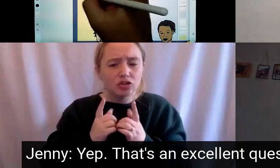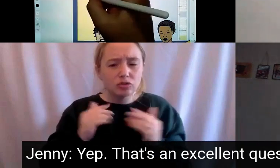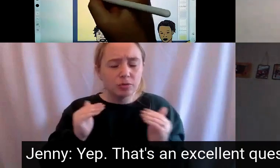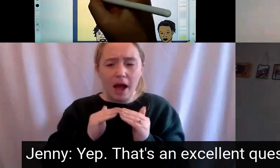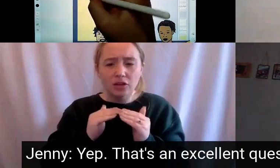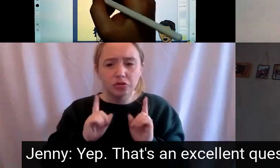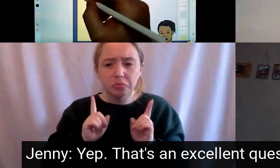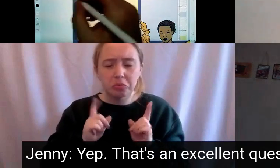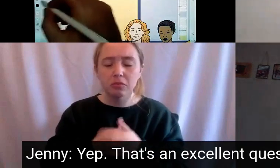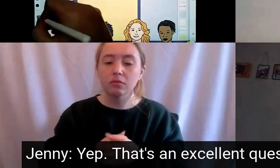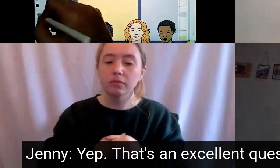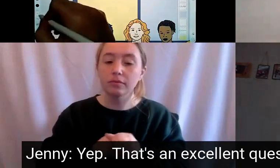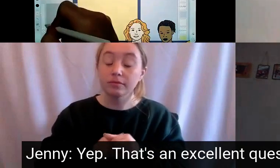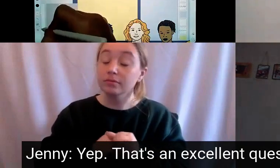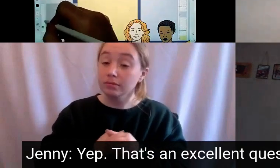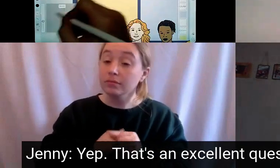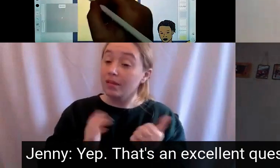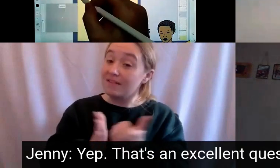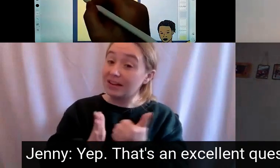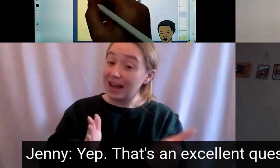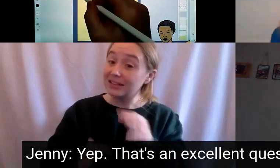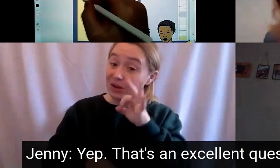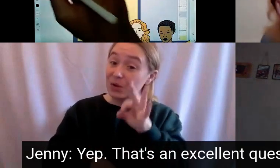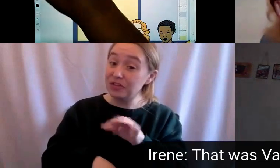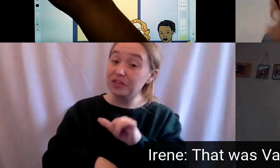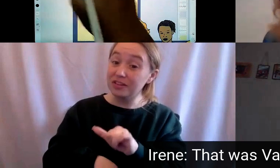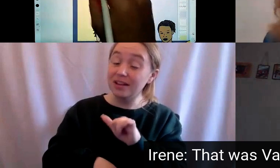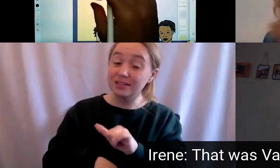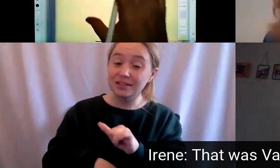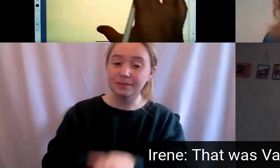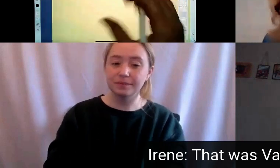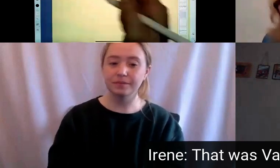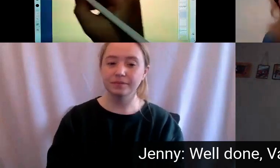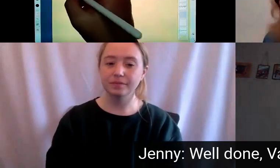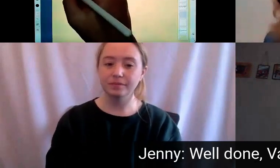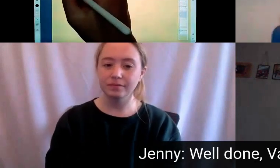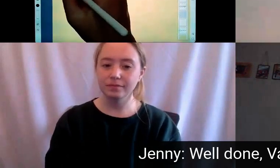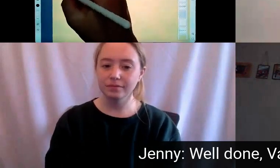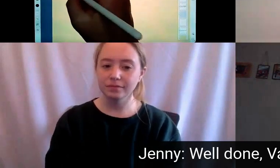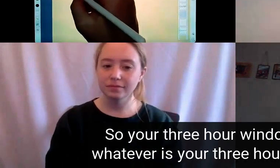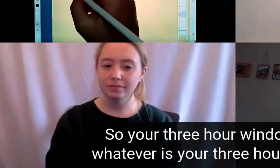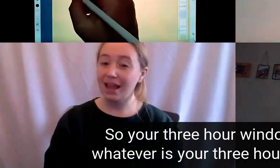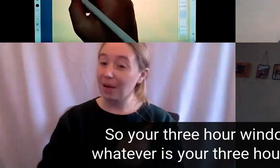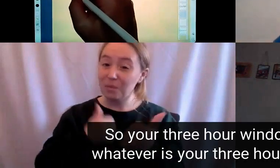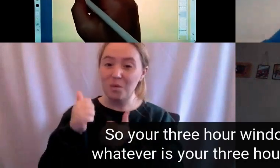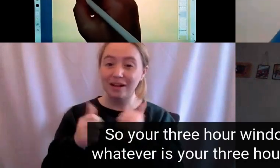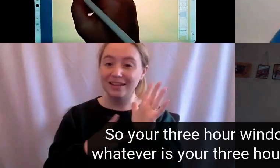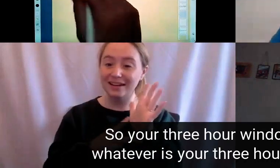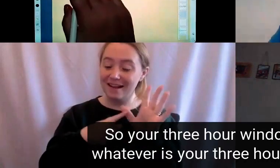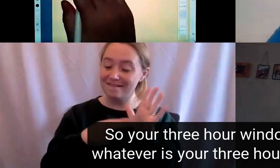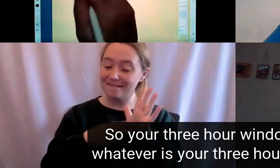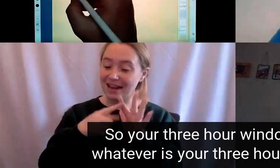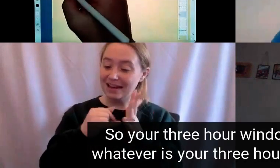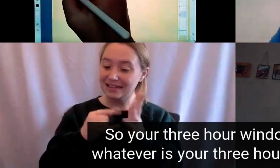be, whoever, that's an excellent question, whoever that was. That was Vanessa. Well done, Vanessa. So your